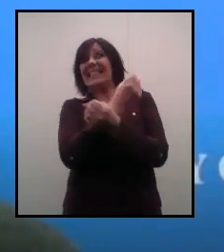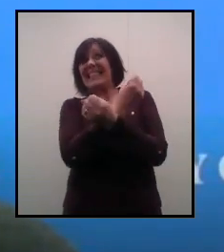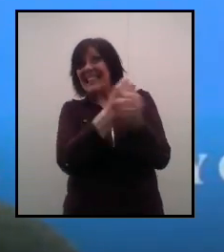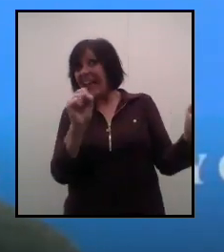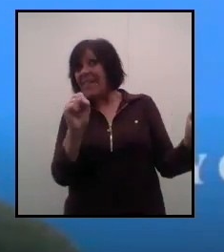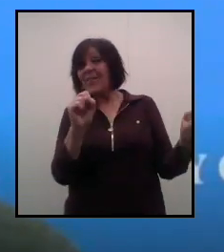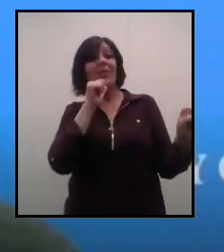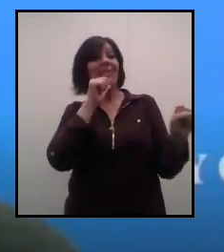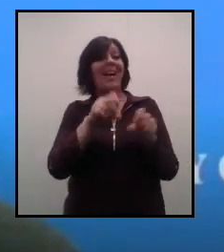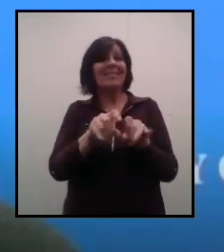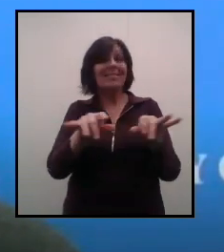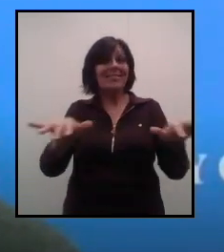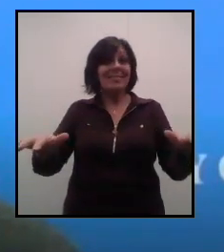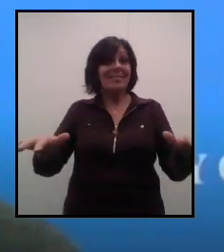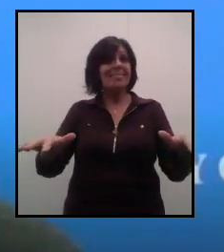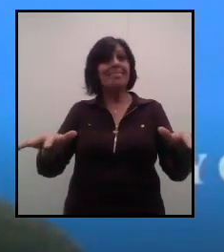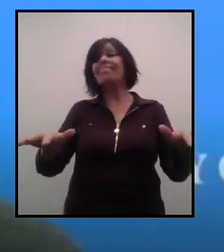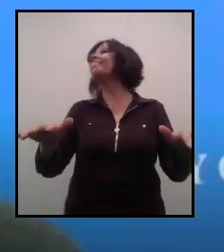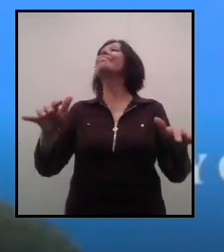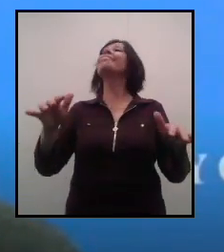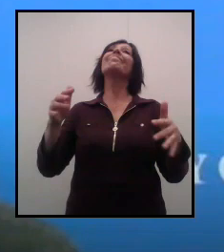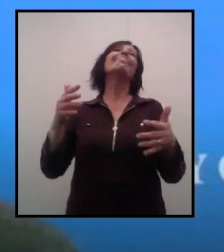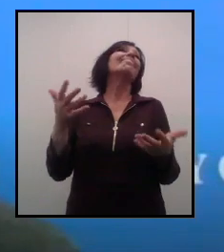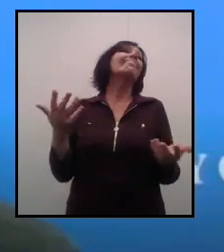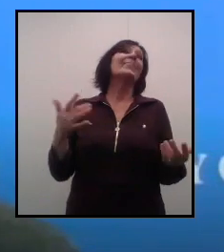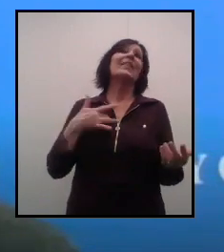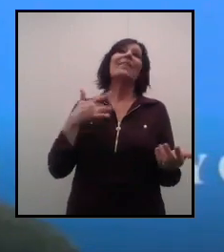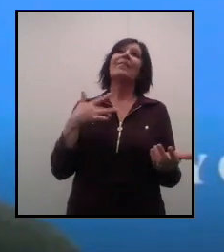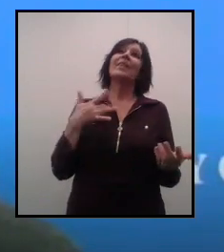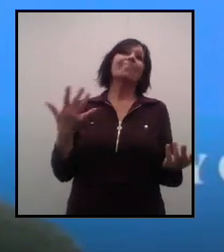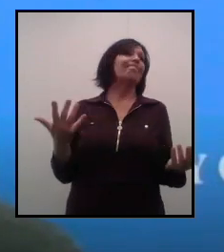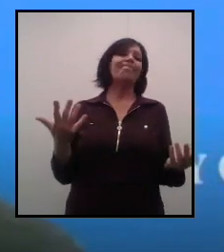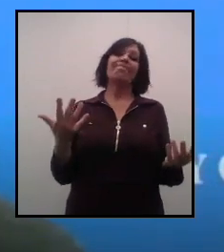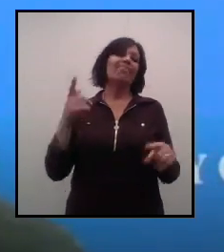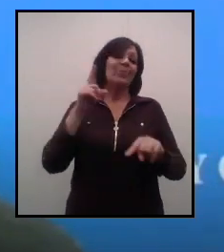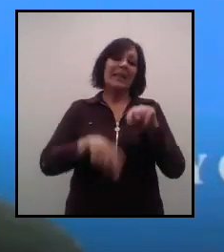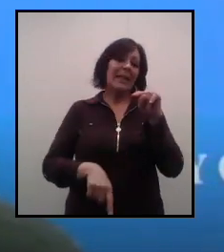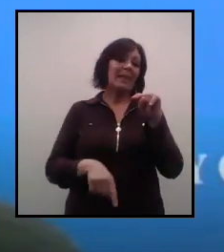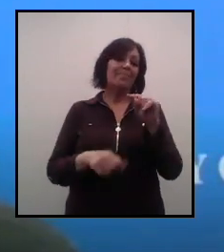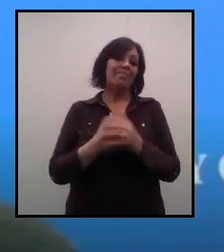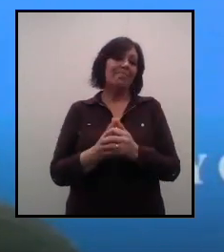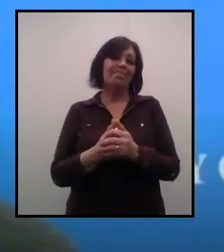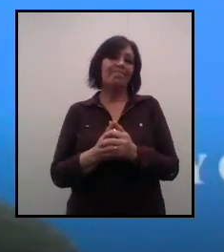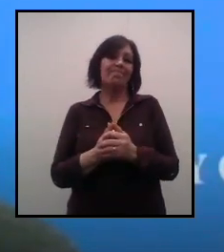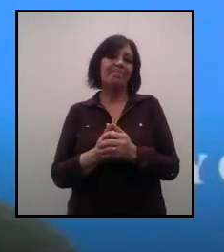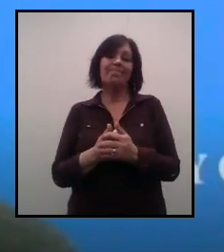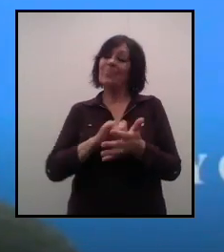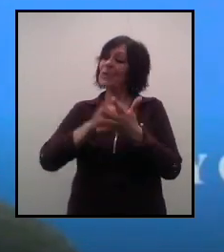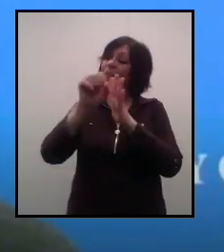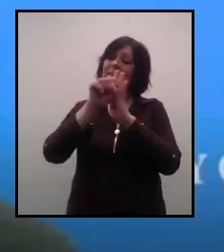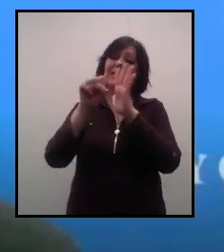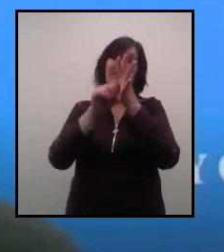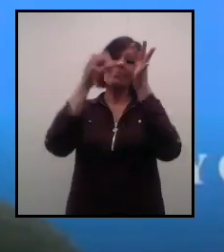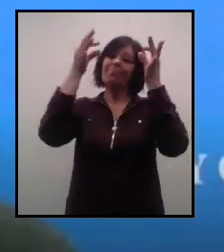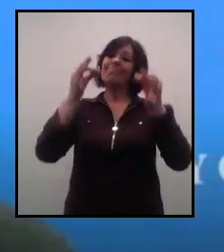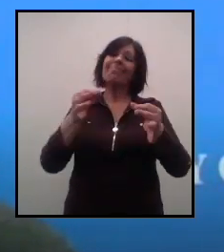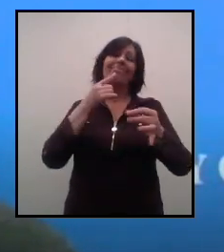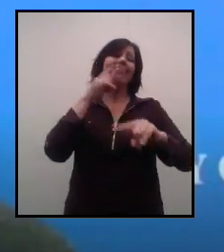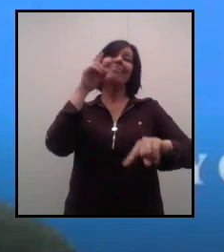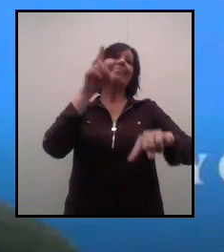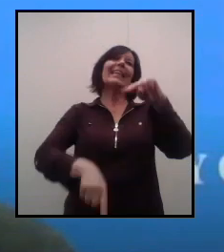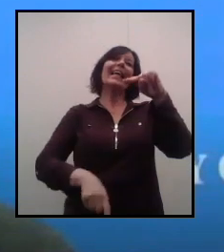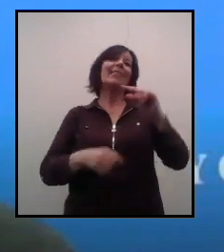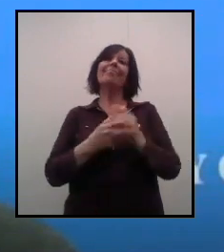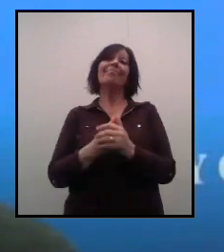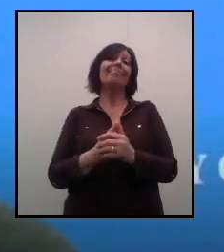the illness to family members or themselves catch it and potentially be sick. And New York State made a decision, felt that at this